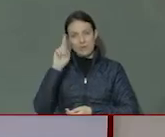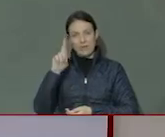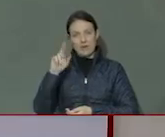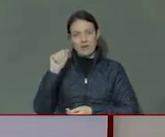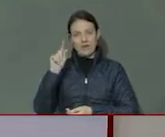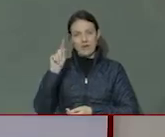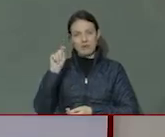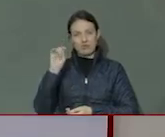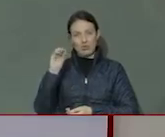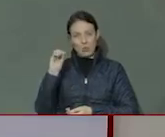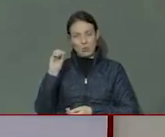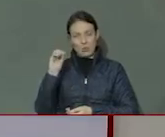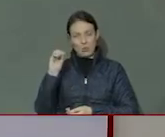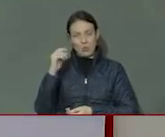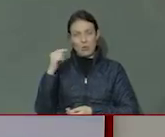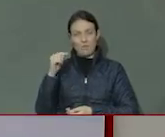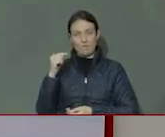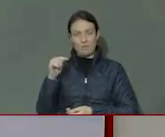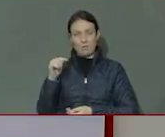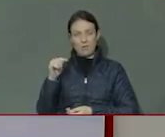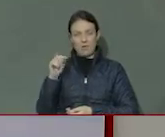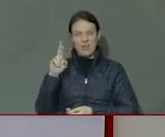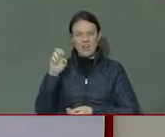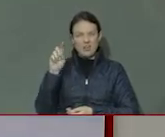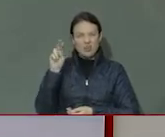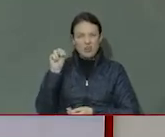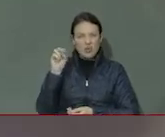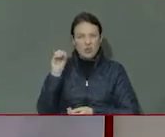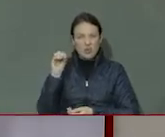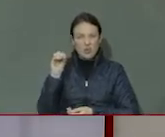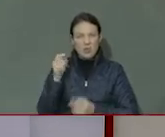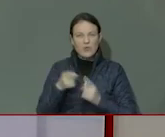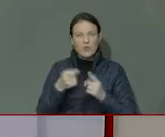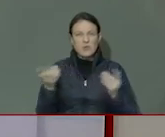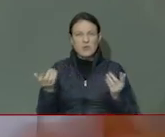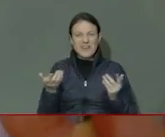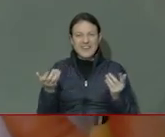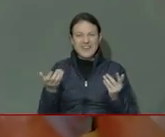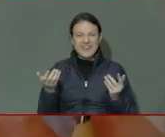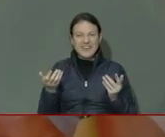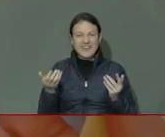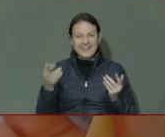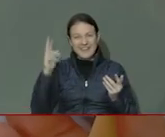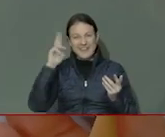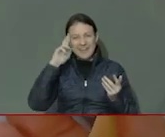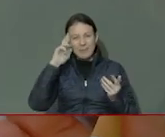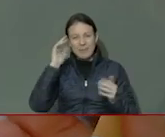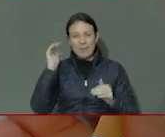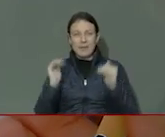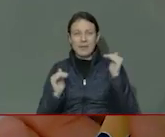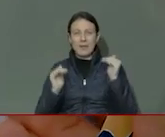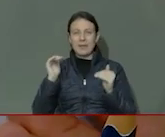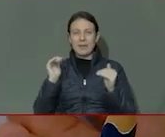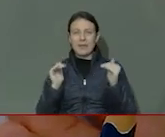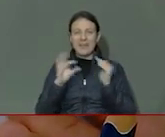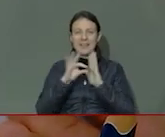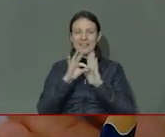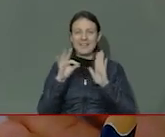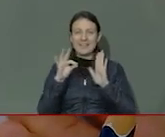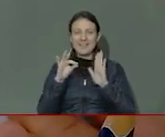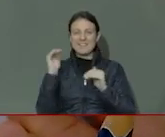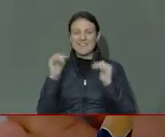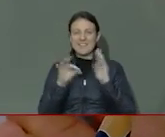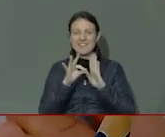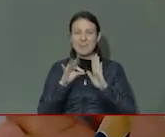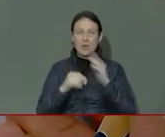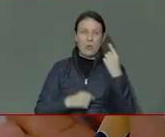between the sodium hydroxide, where do I get the ratio? I get the ratio from the balanced equation. So it's